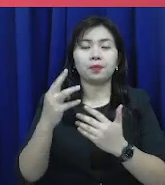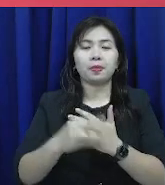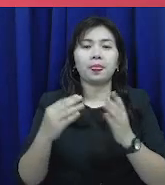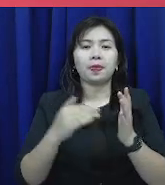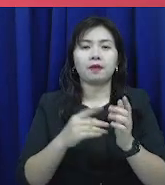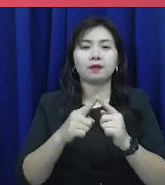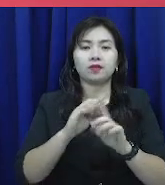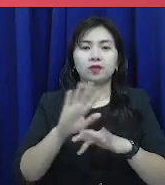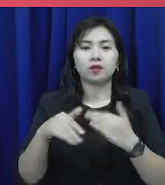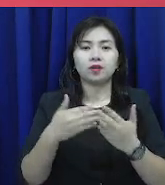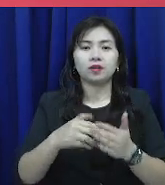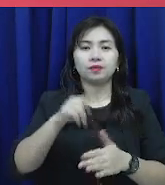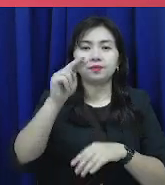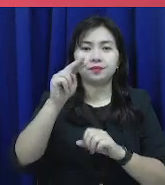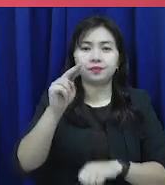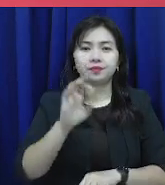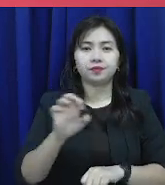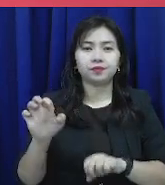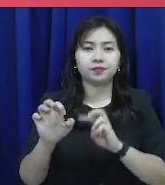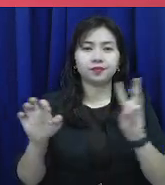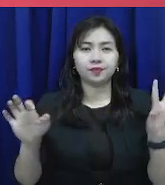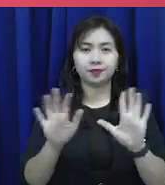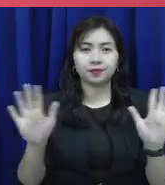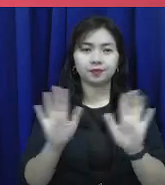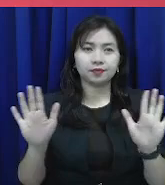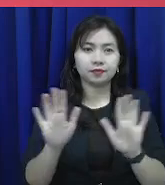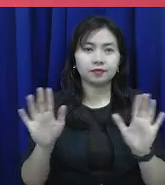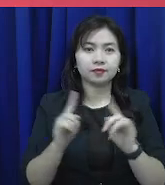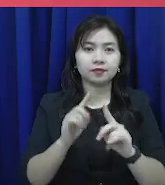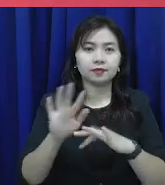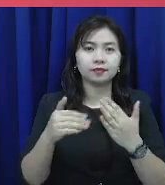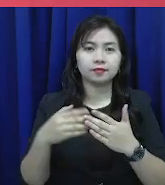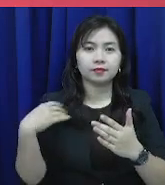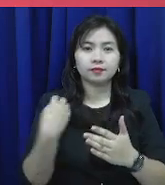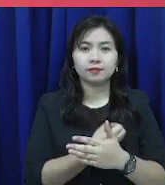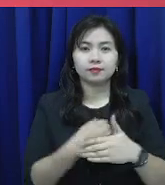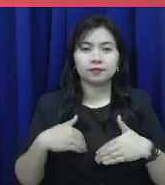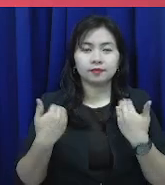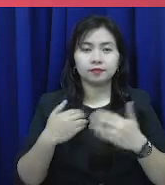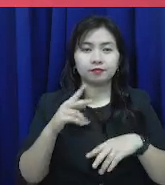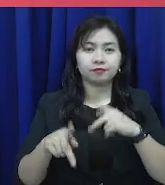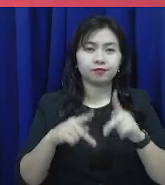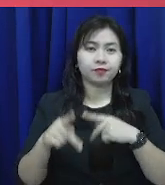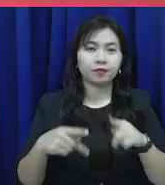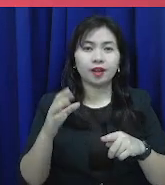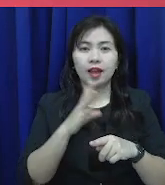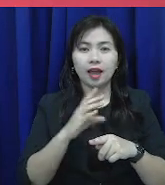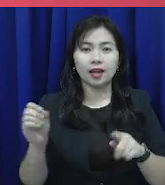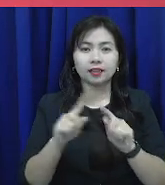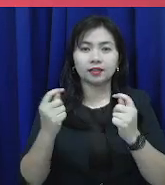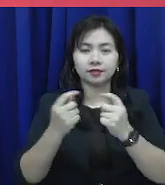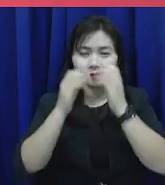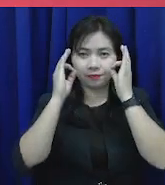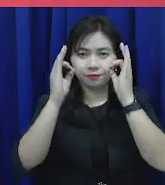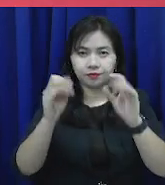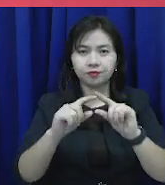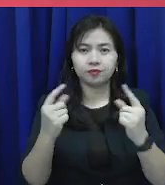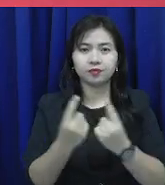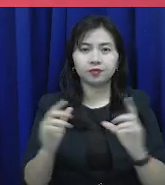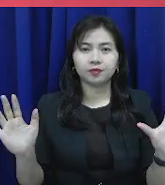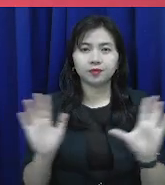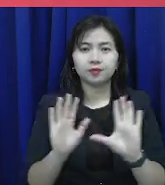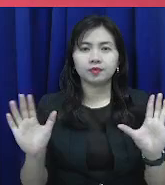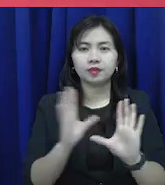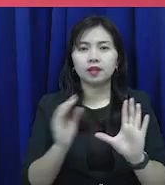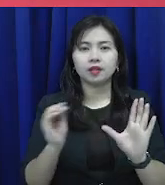north South East and west corner and of course to our people team Focus and the preparation group magandang magandang tanghali po sa inyo and